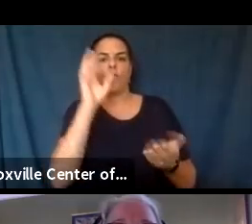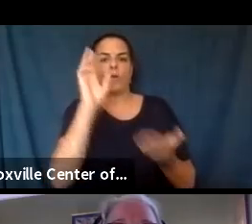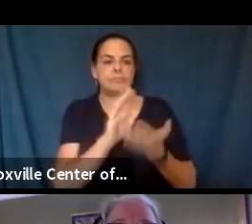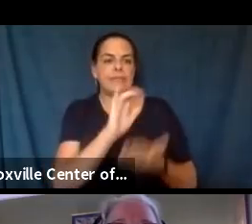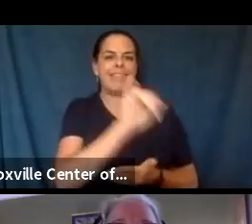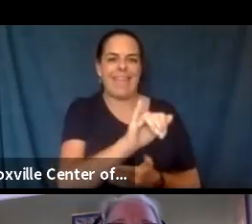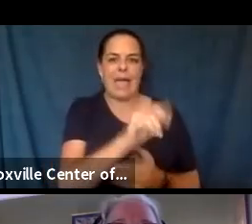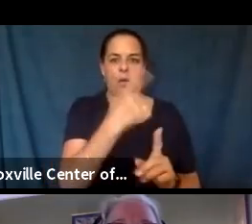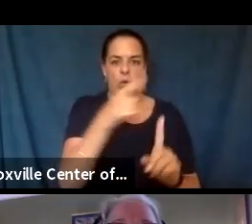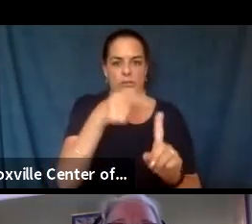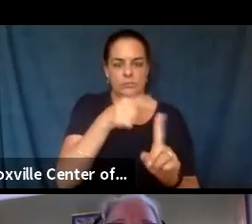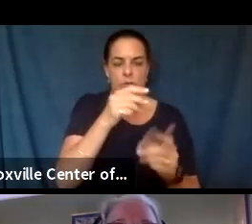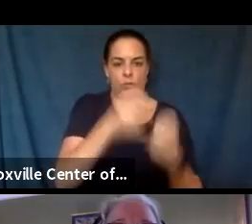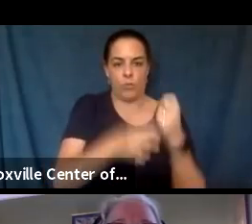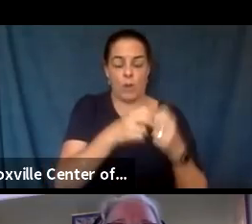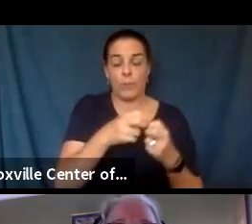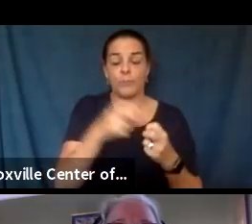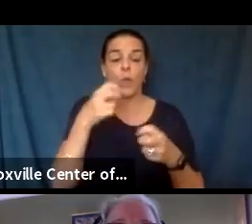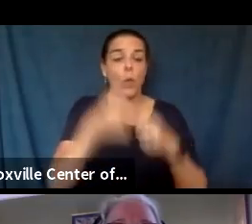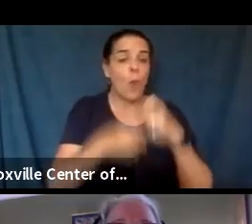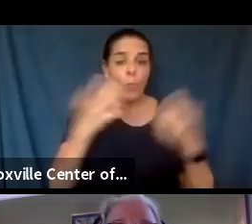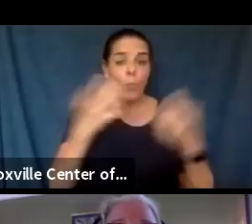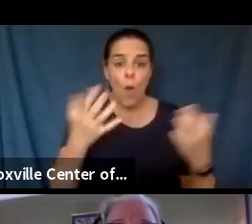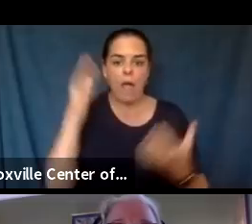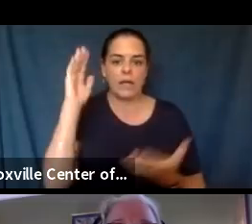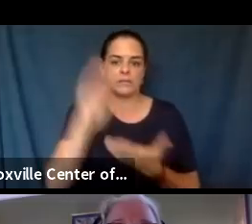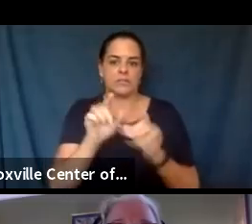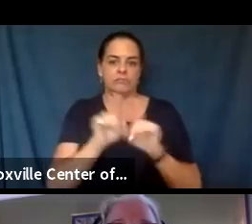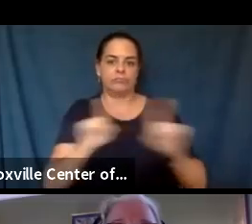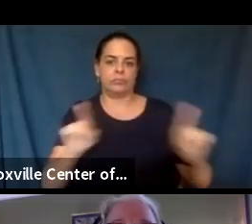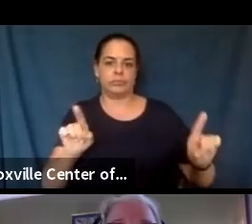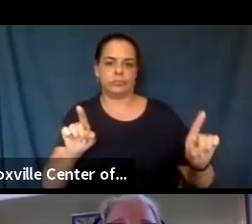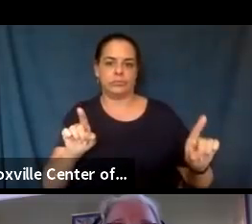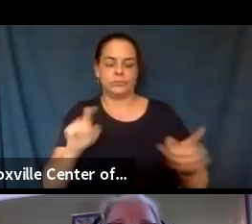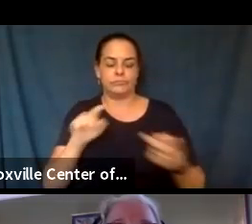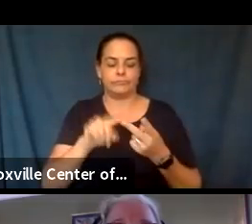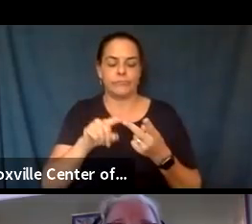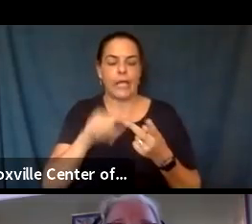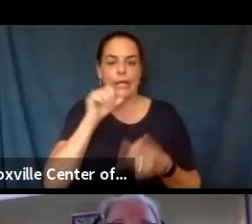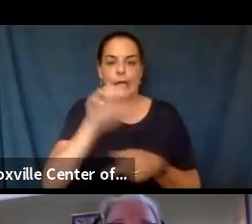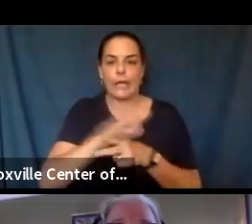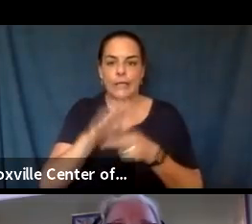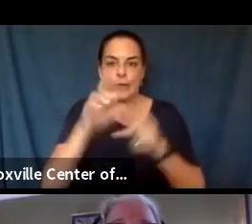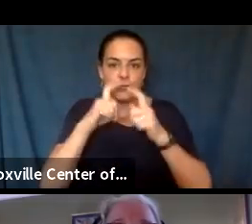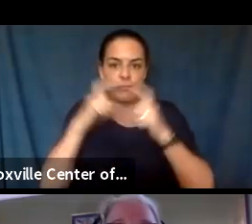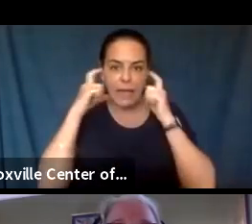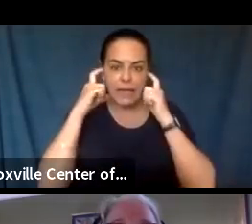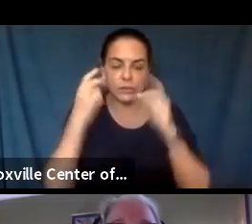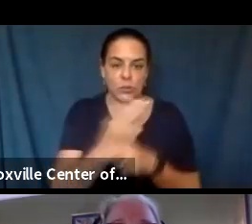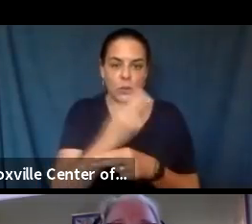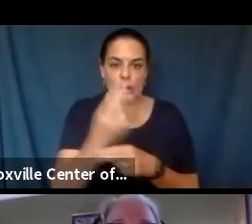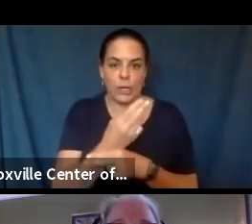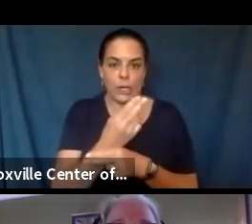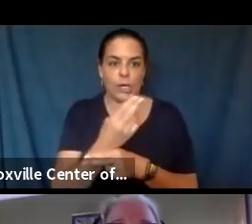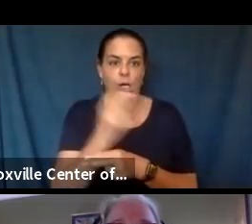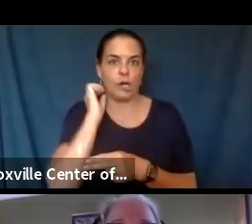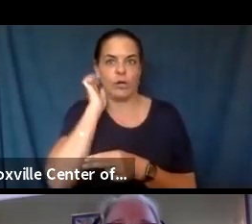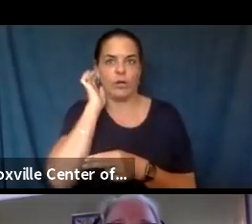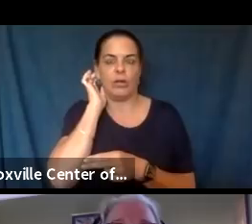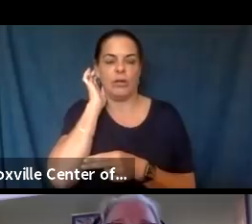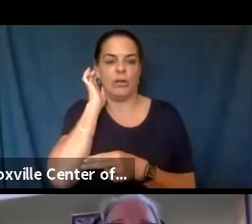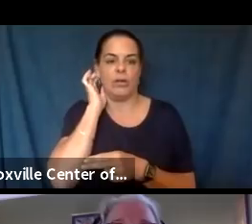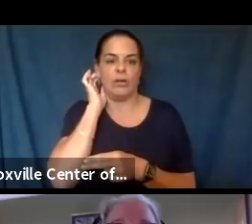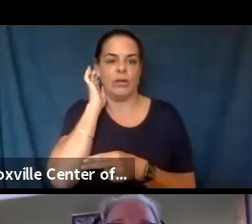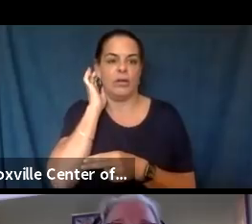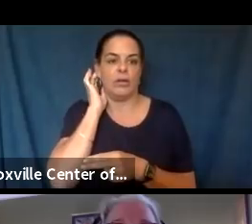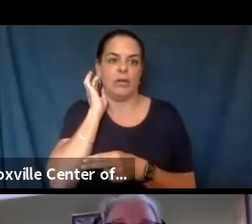is lack of social distancing. The problem is lack of mask wearing in just a kind of